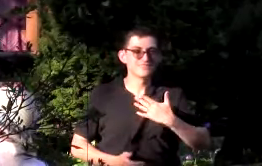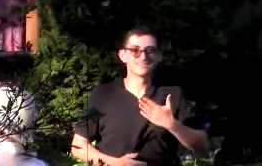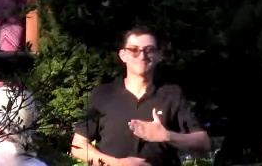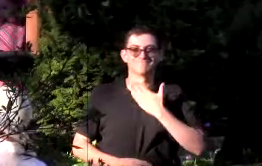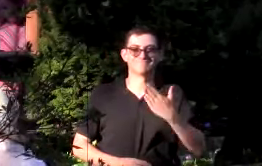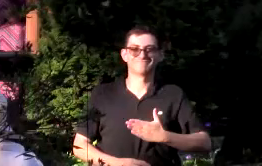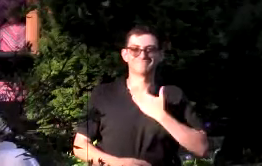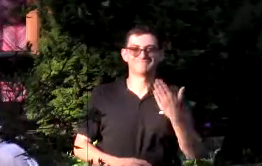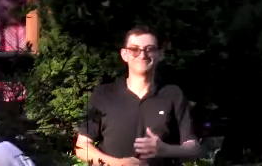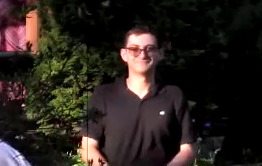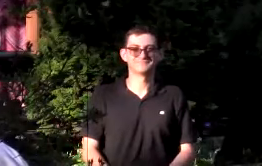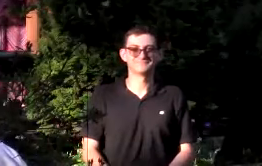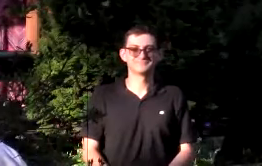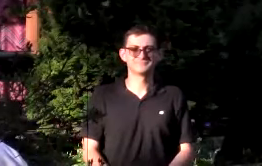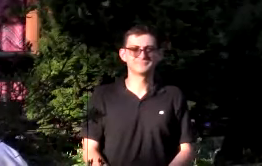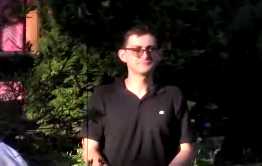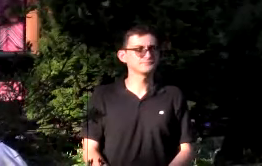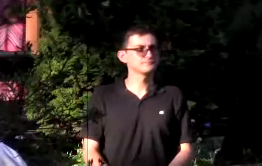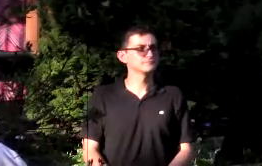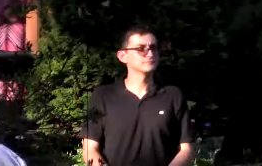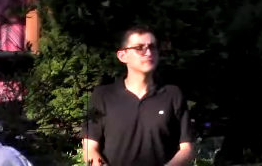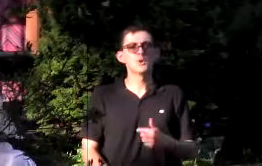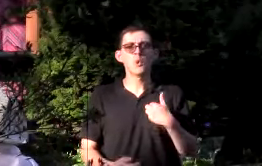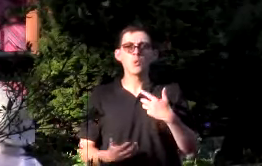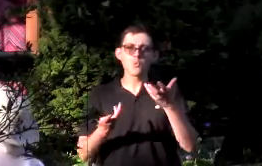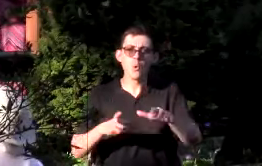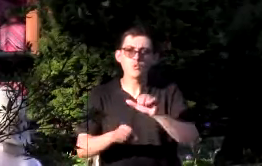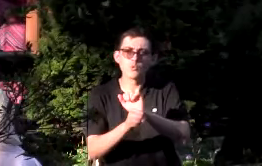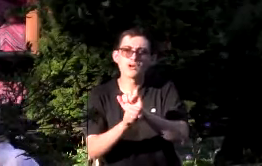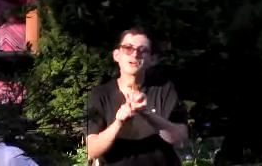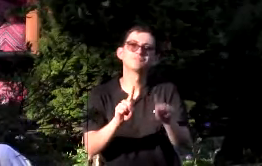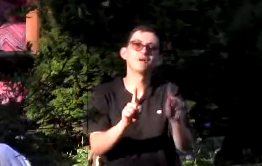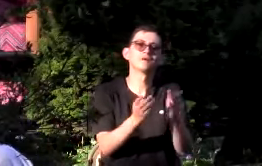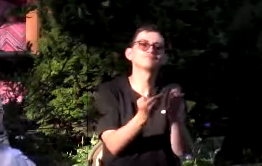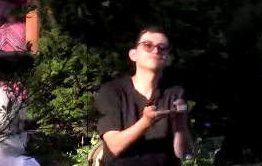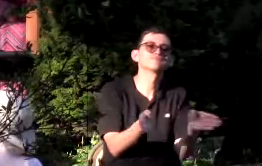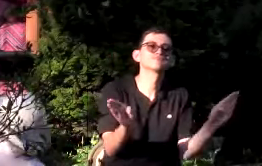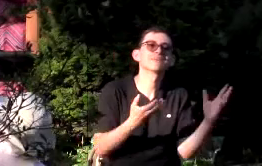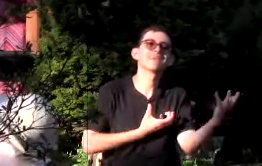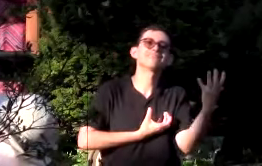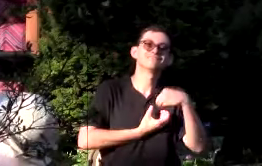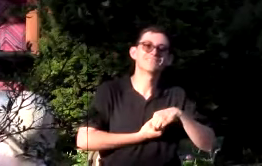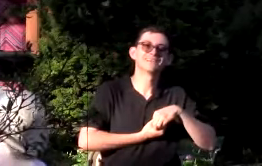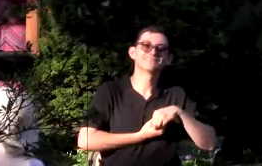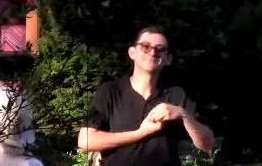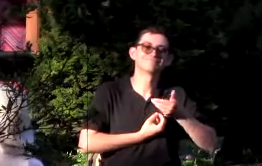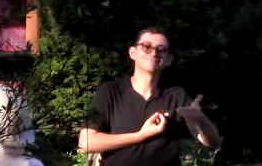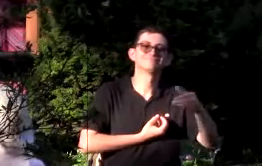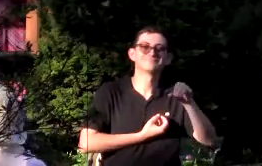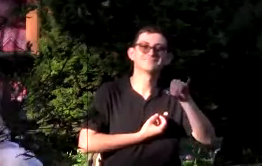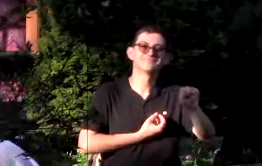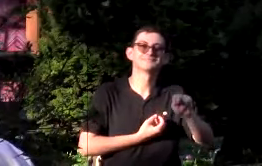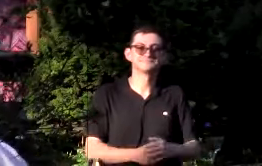Shabbat. Though we work not, we invite it in, right? We invite in this space and this opportunity for